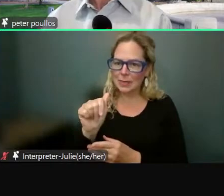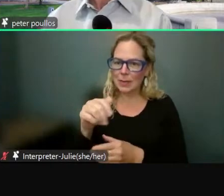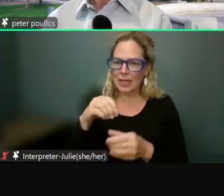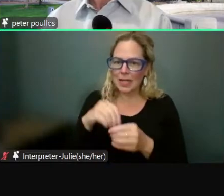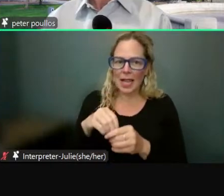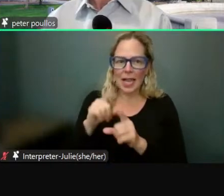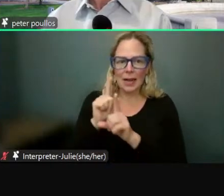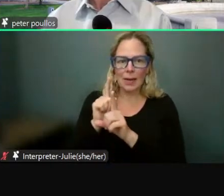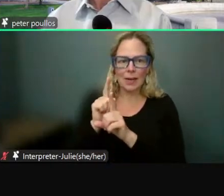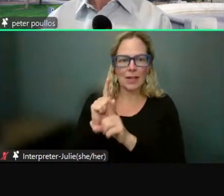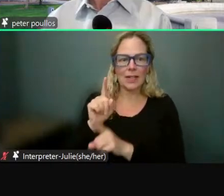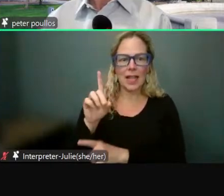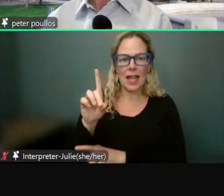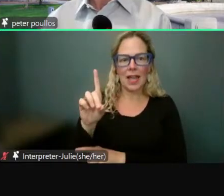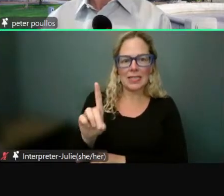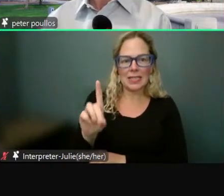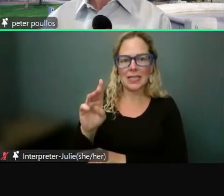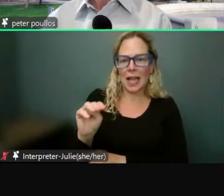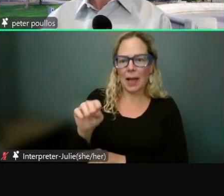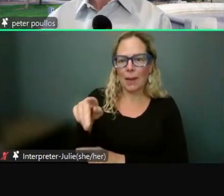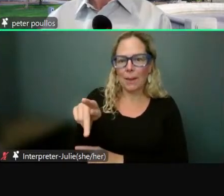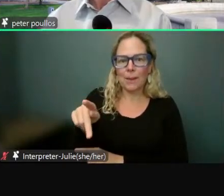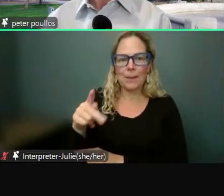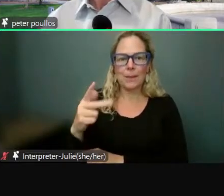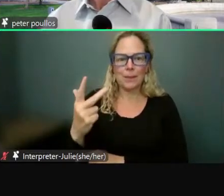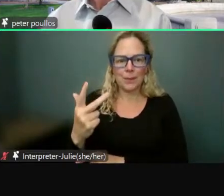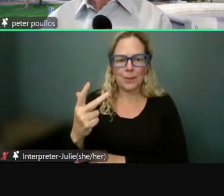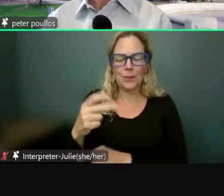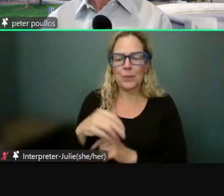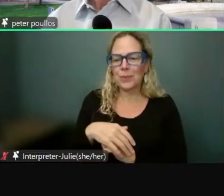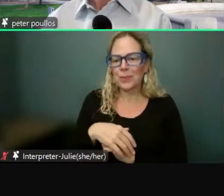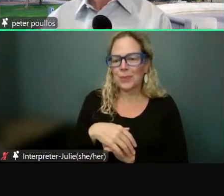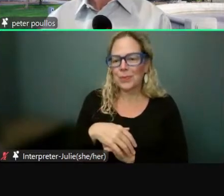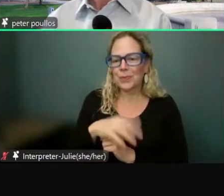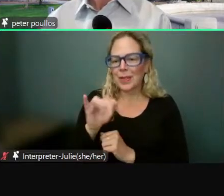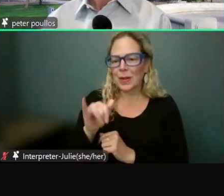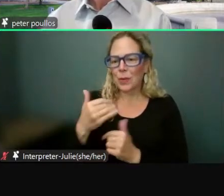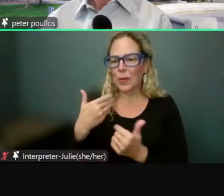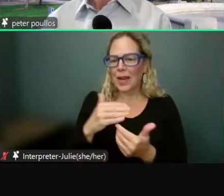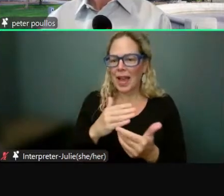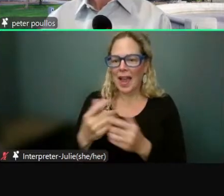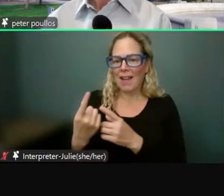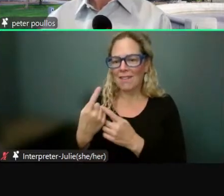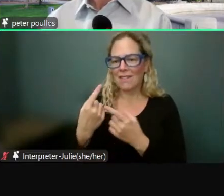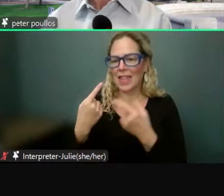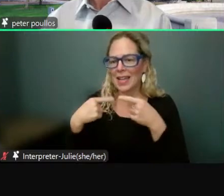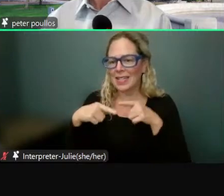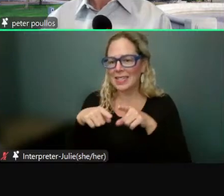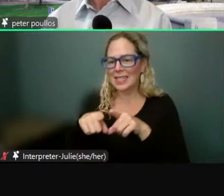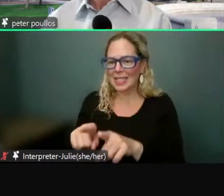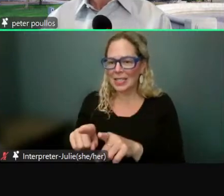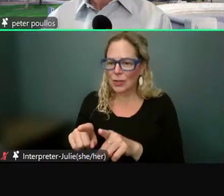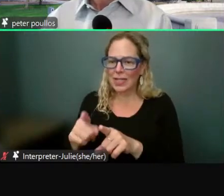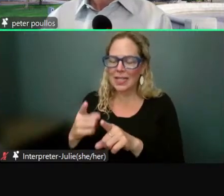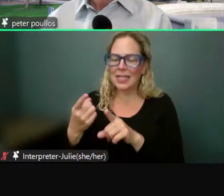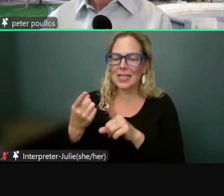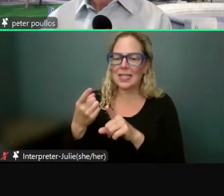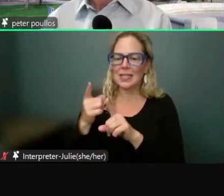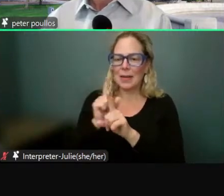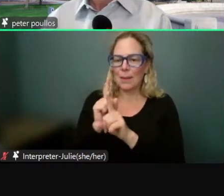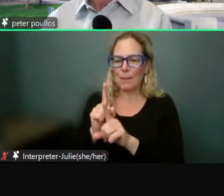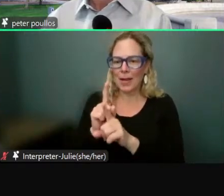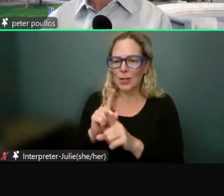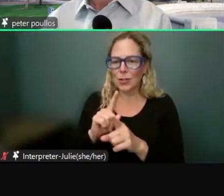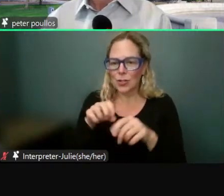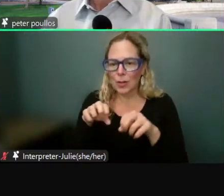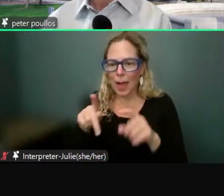Program. We have virtual monthly meetings. We have asynchronous mentorship opportunities online, and we're